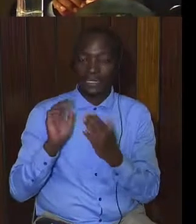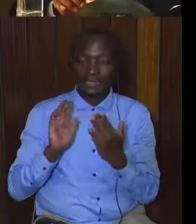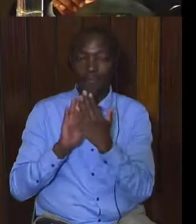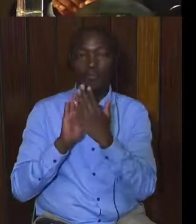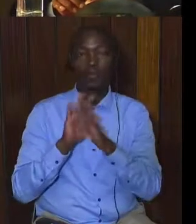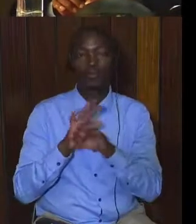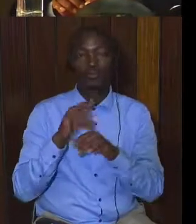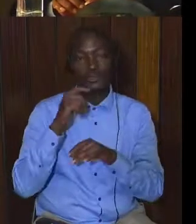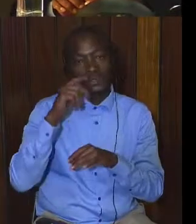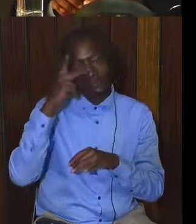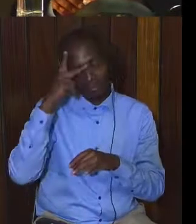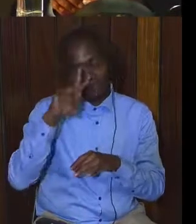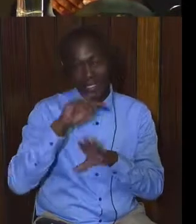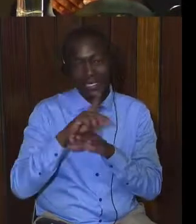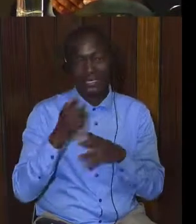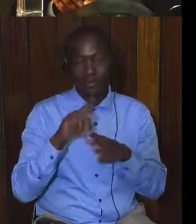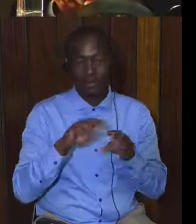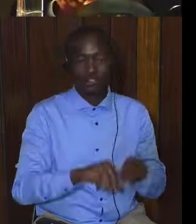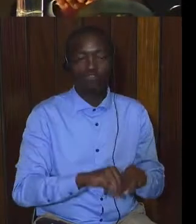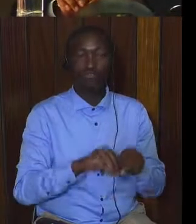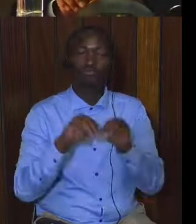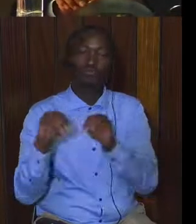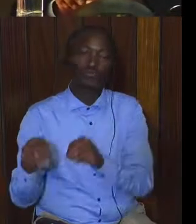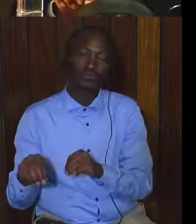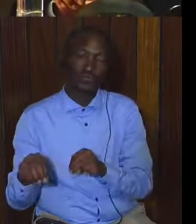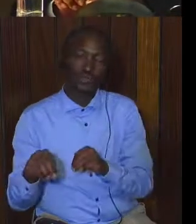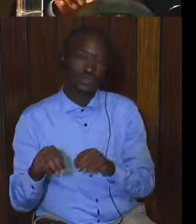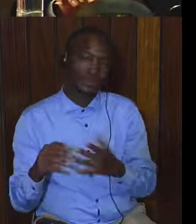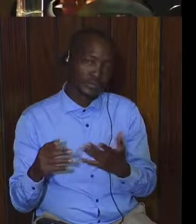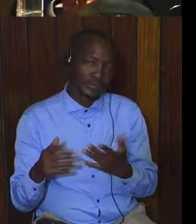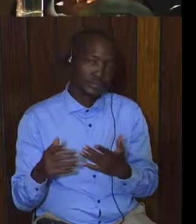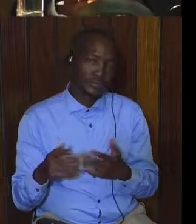to assist with the relocation of the